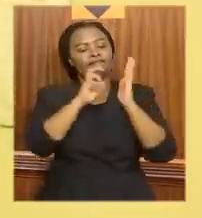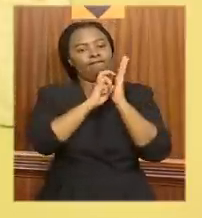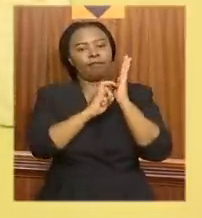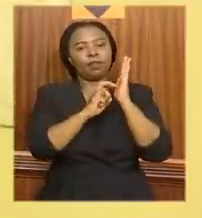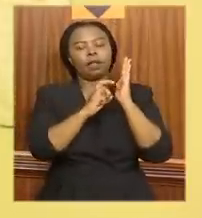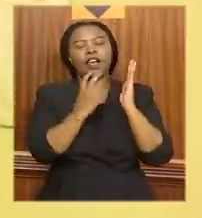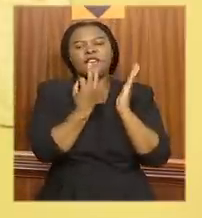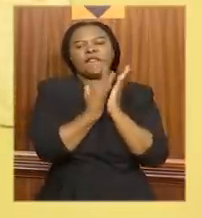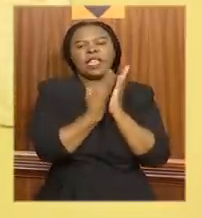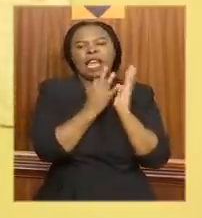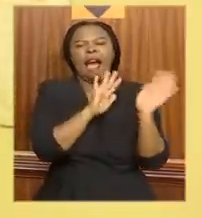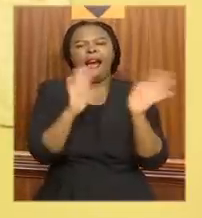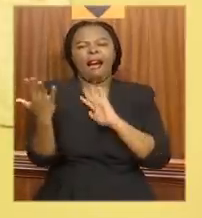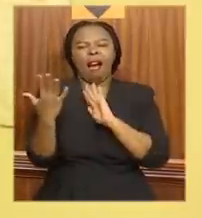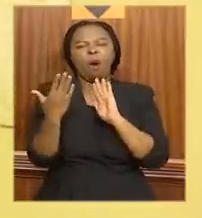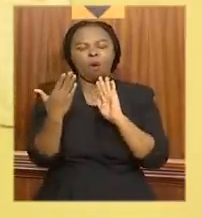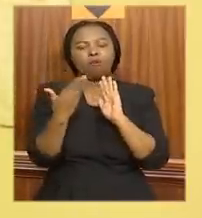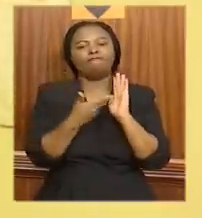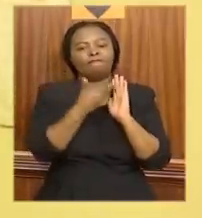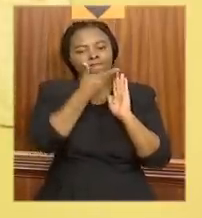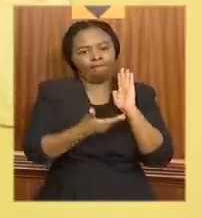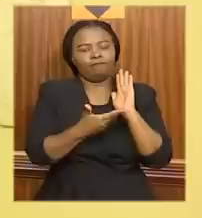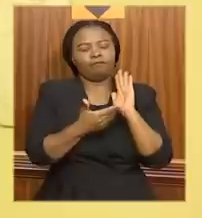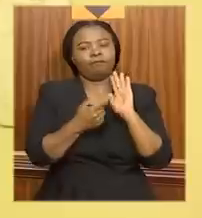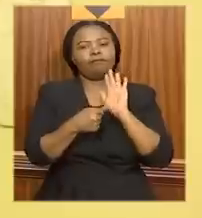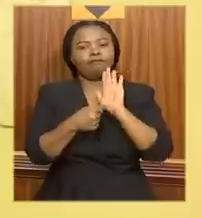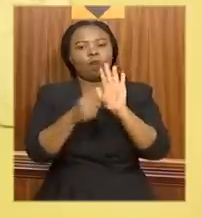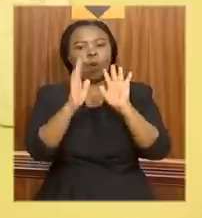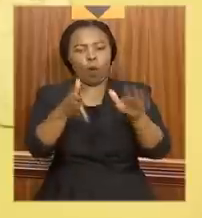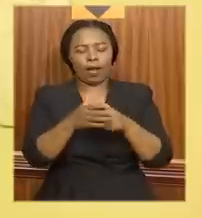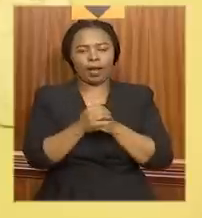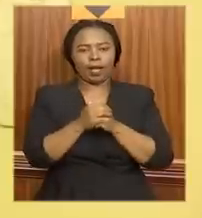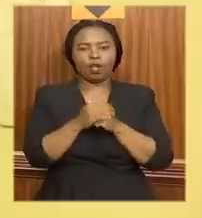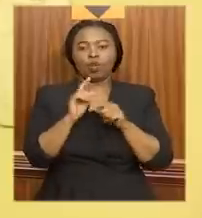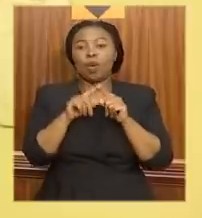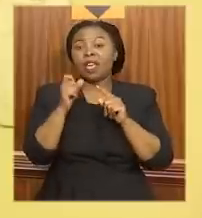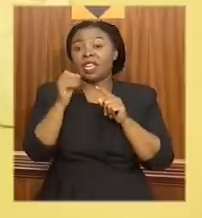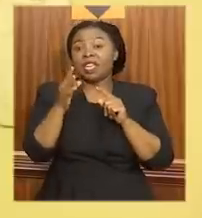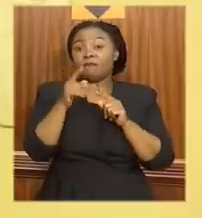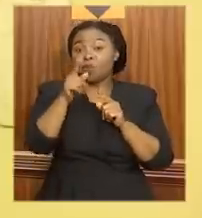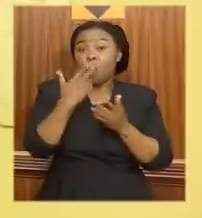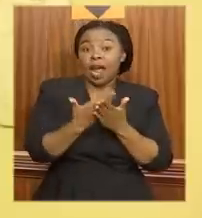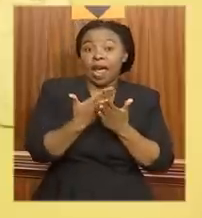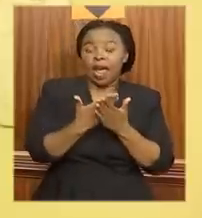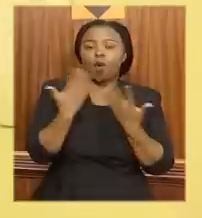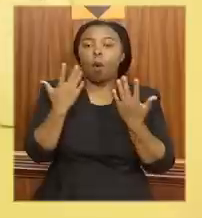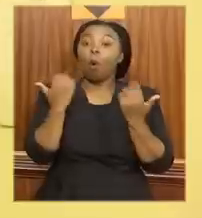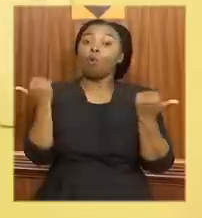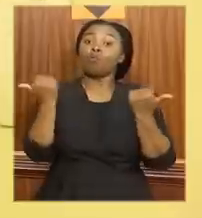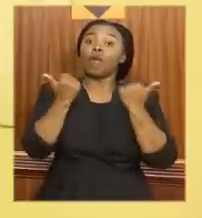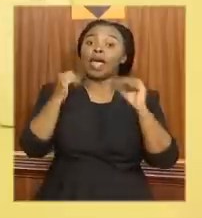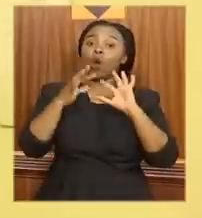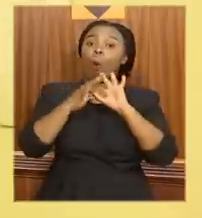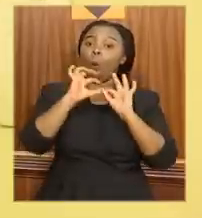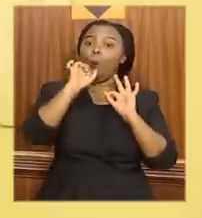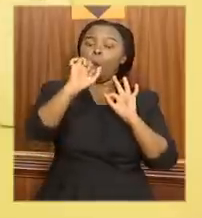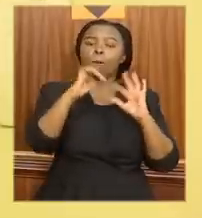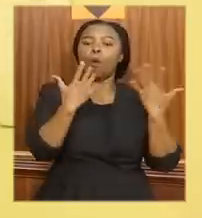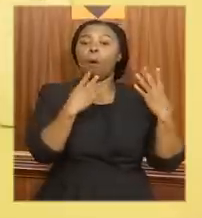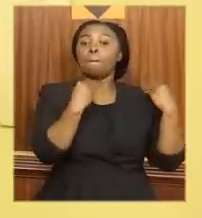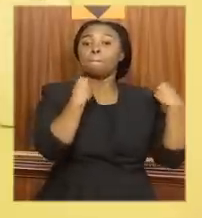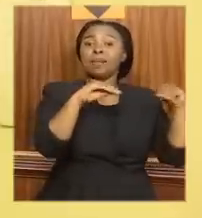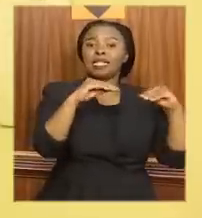This means that those who can and have already installed solar panels in their homes or